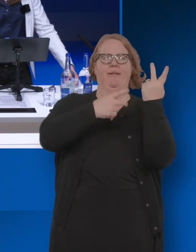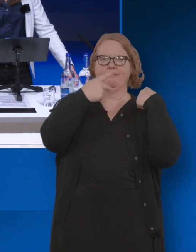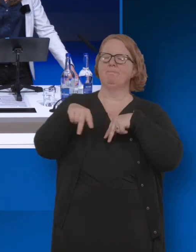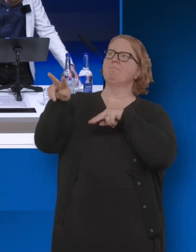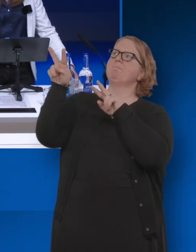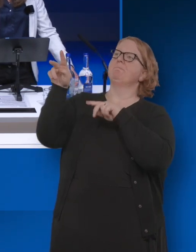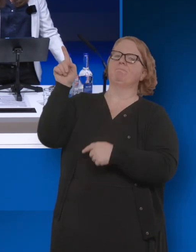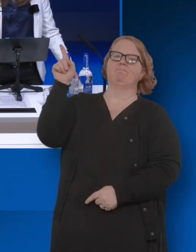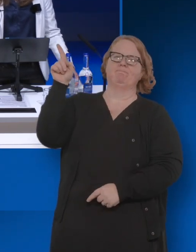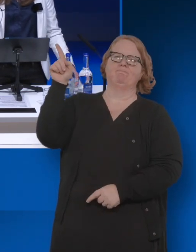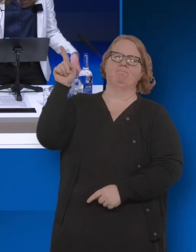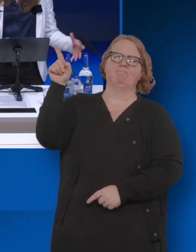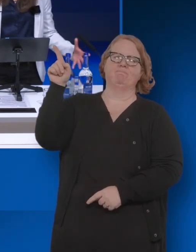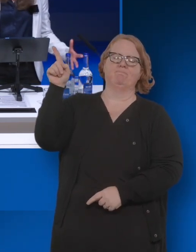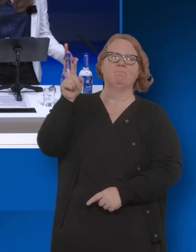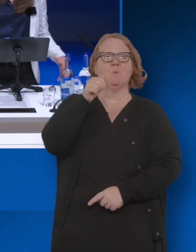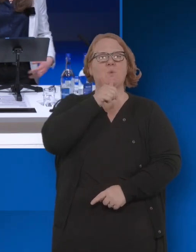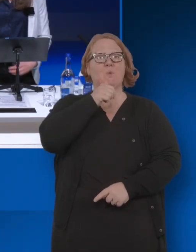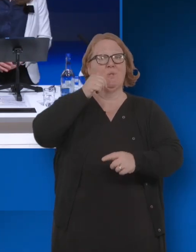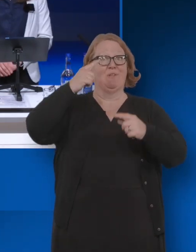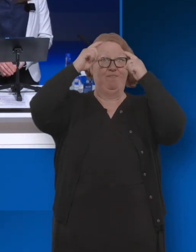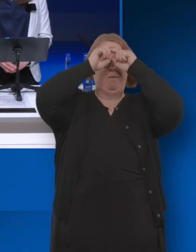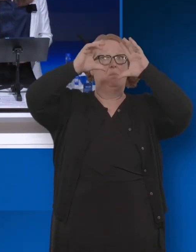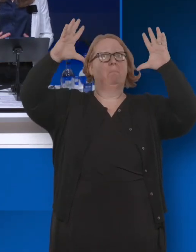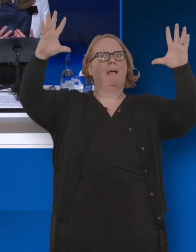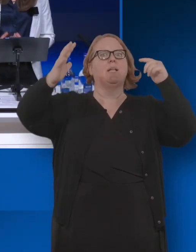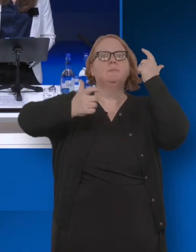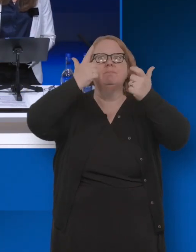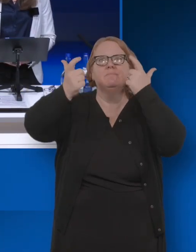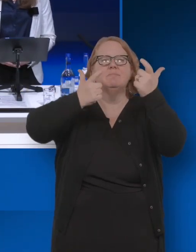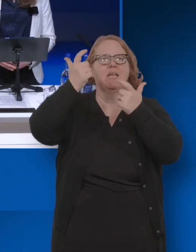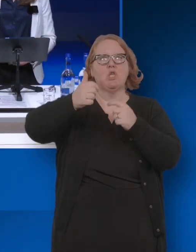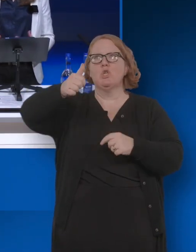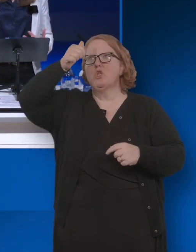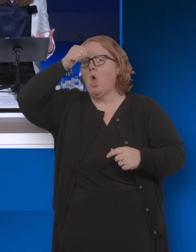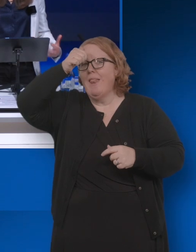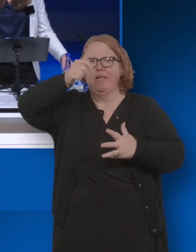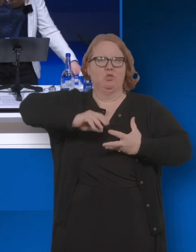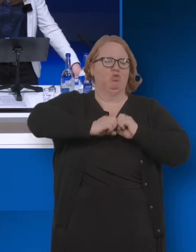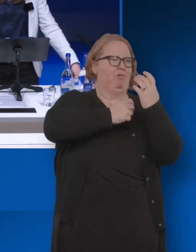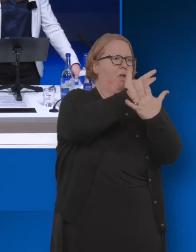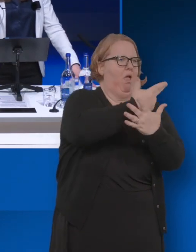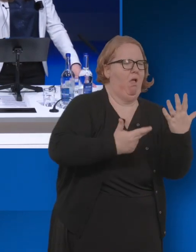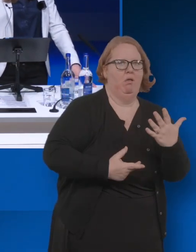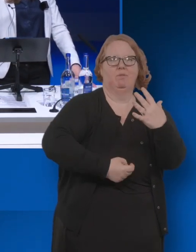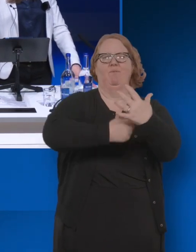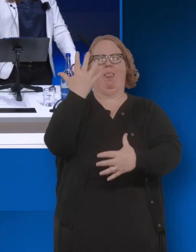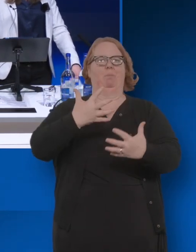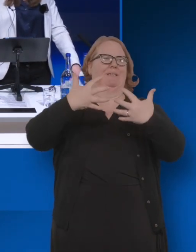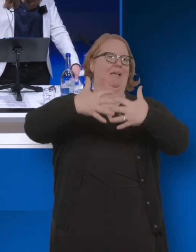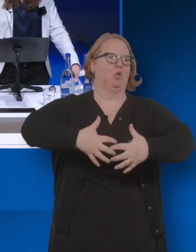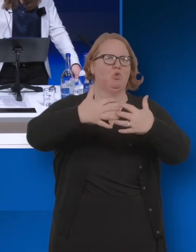God himself. And the use of the mind in pursuit of knowledge, in creating art, in